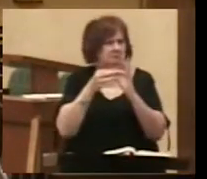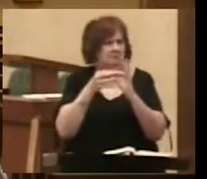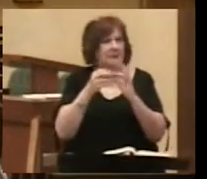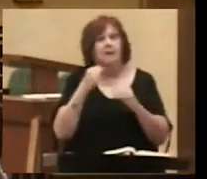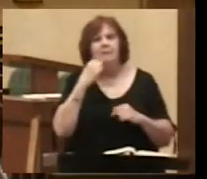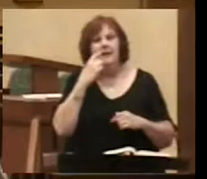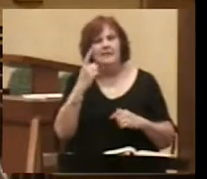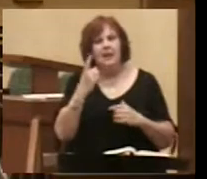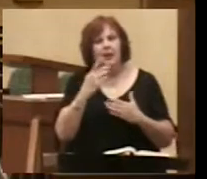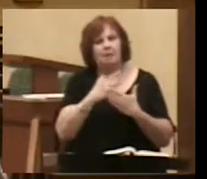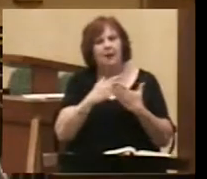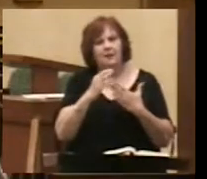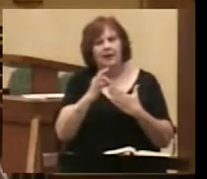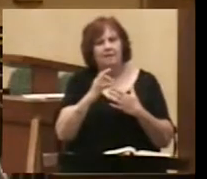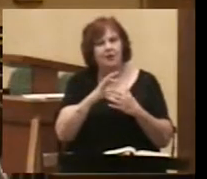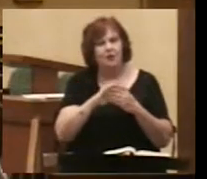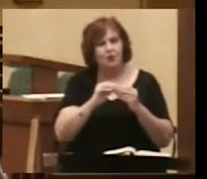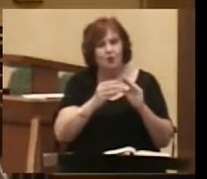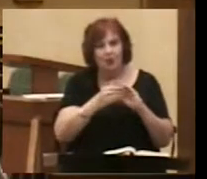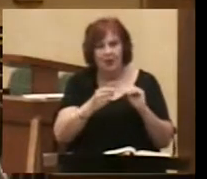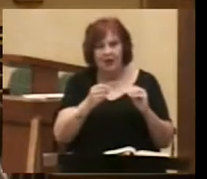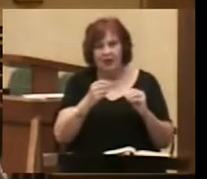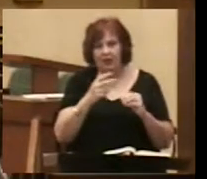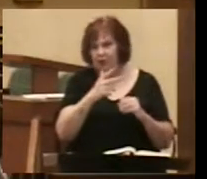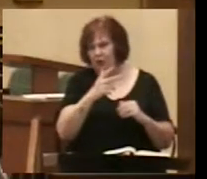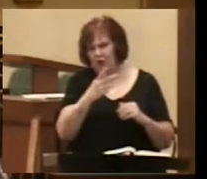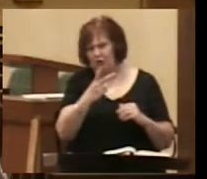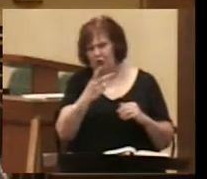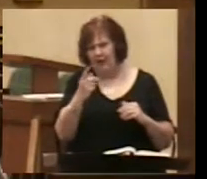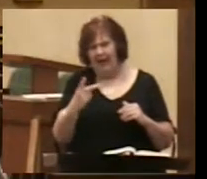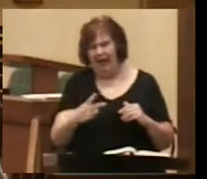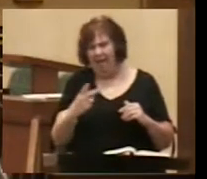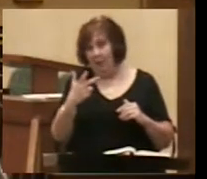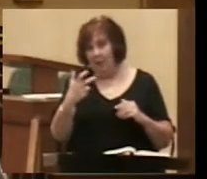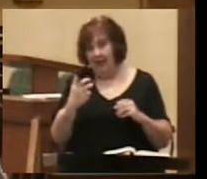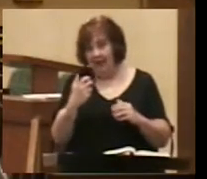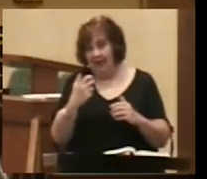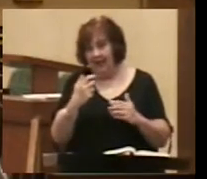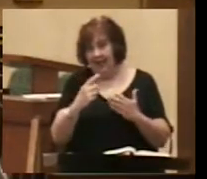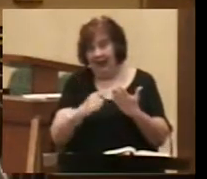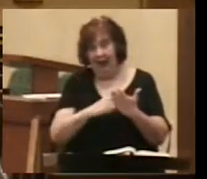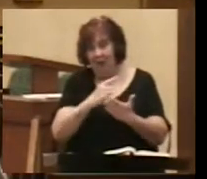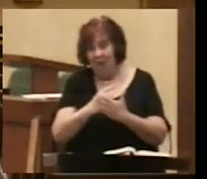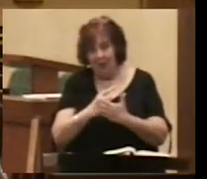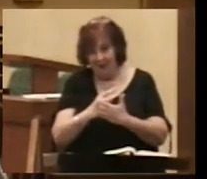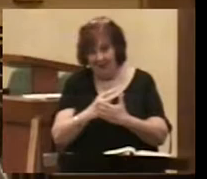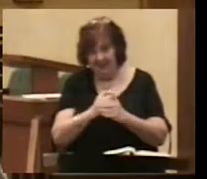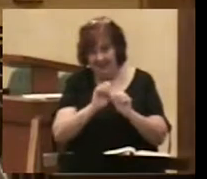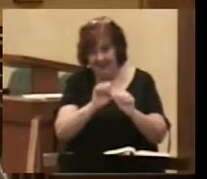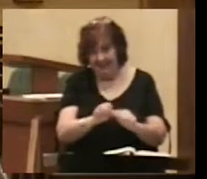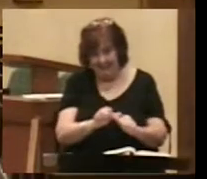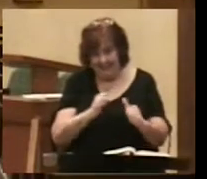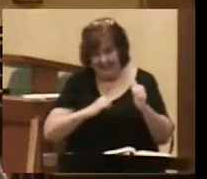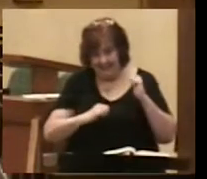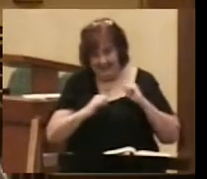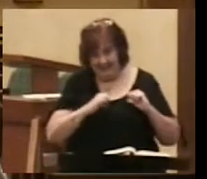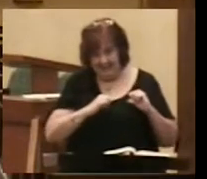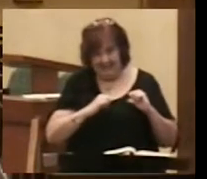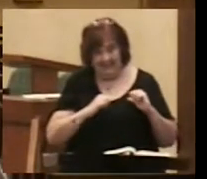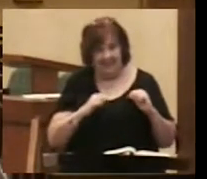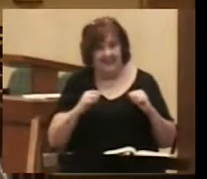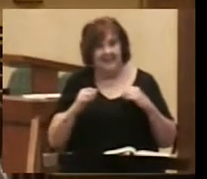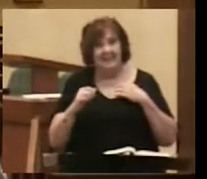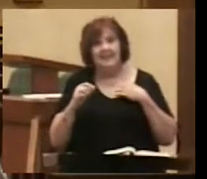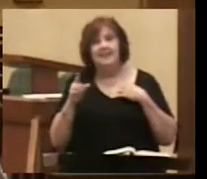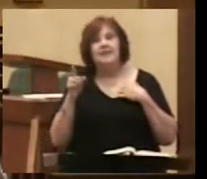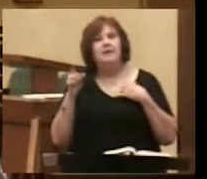the 2.5-3 hours, and moves the story forward, sometimes thousands of years, certainly